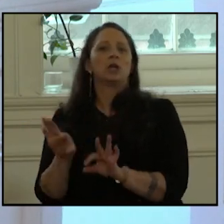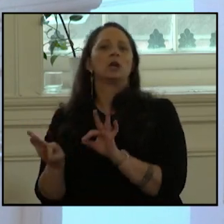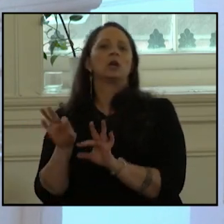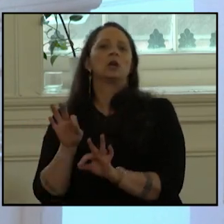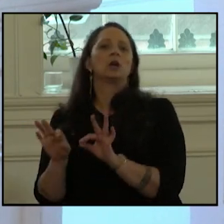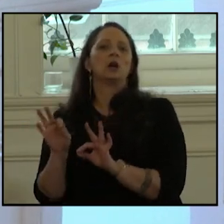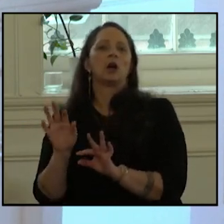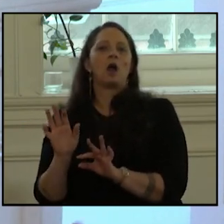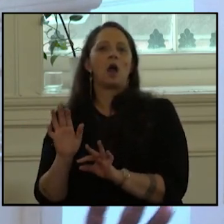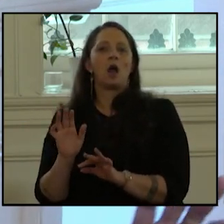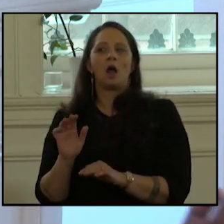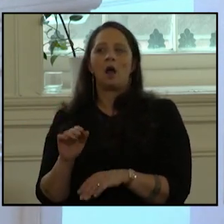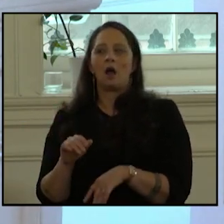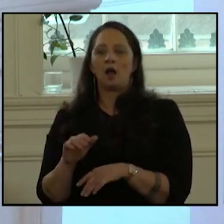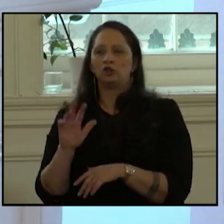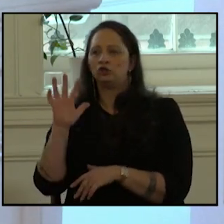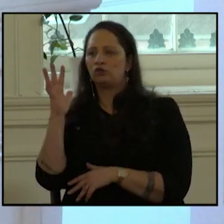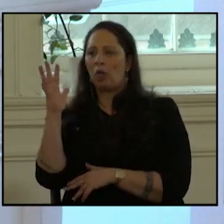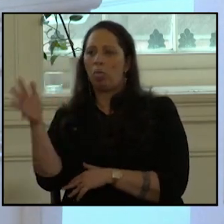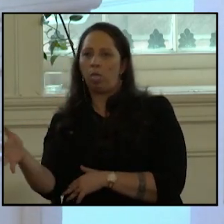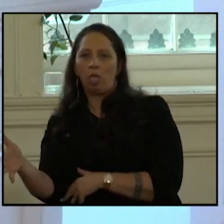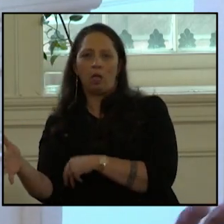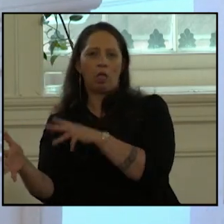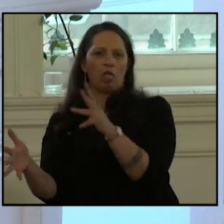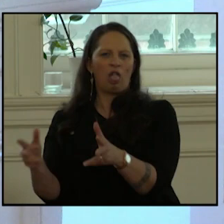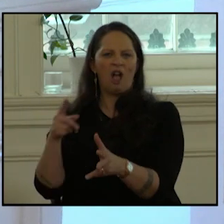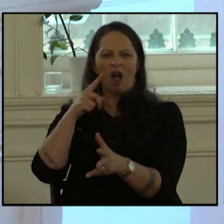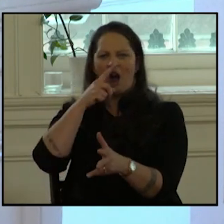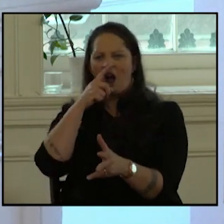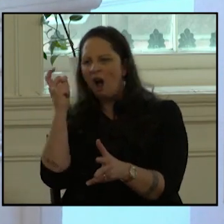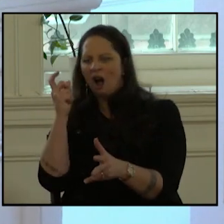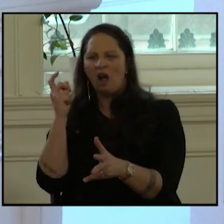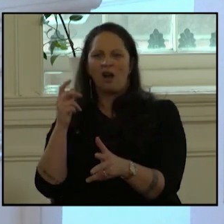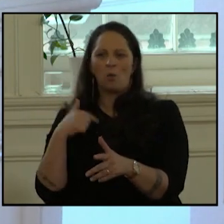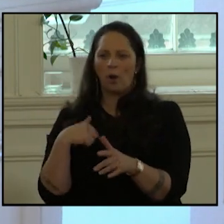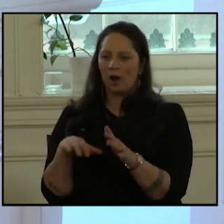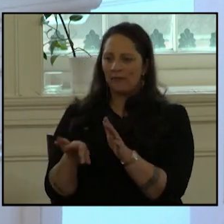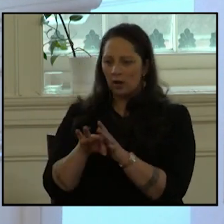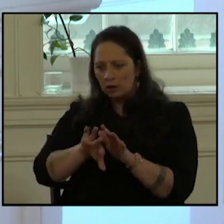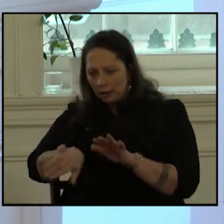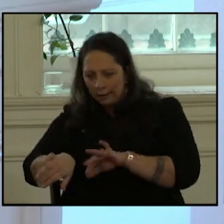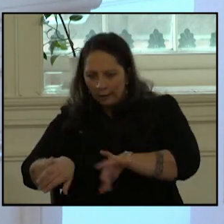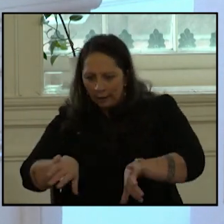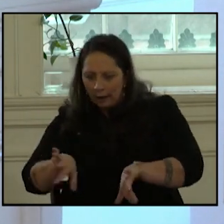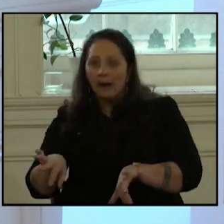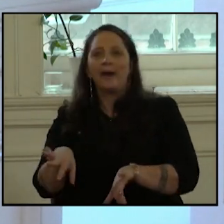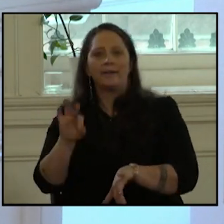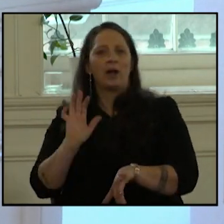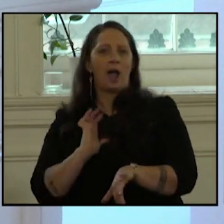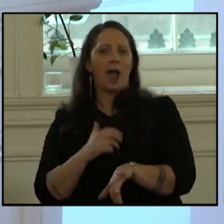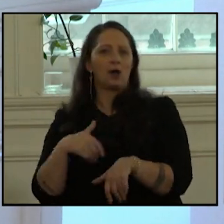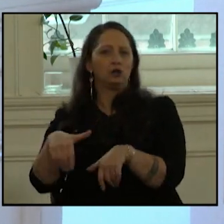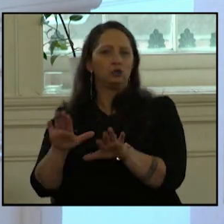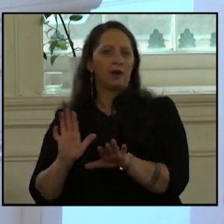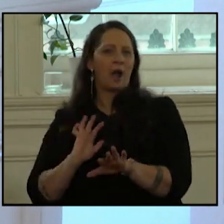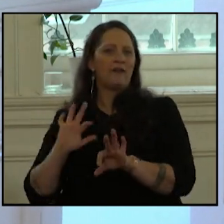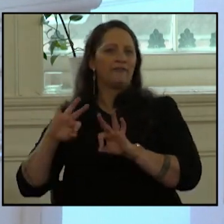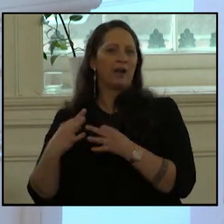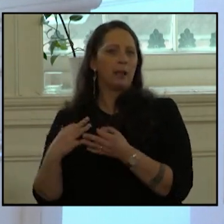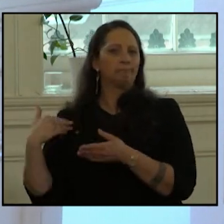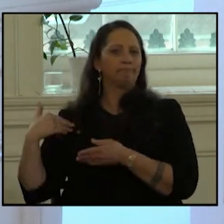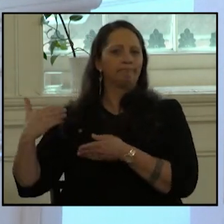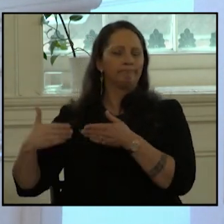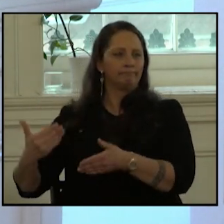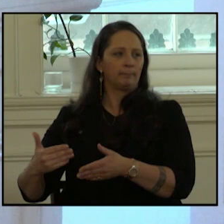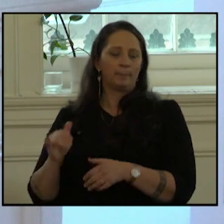finding, amongst down trees and leaves, we start finding some of our ancestors.